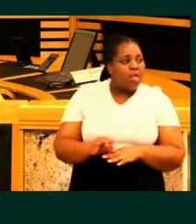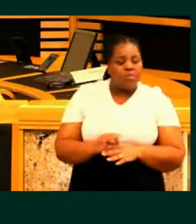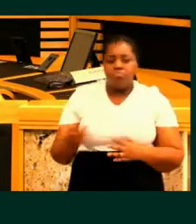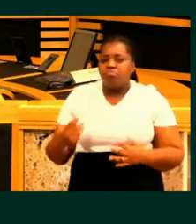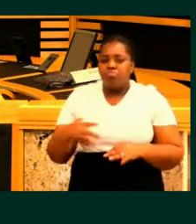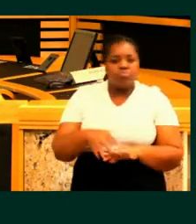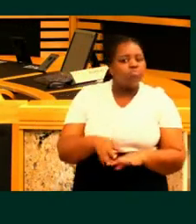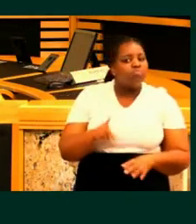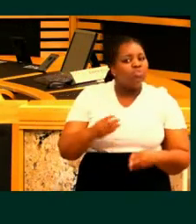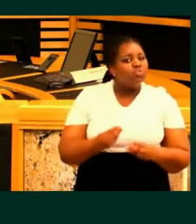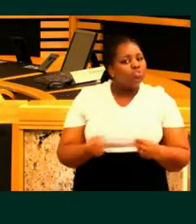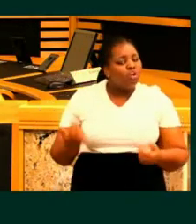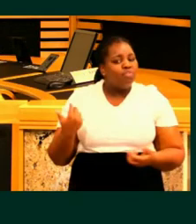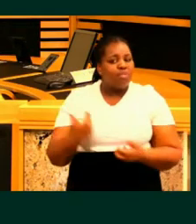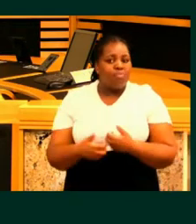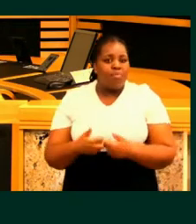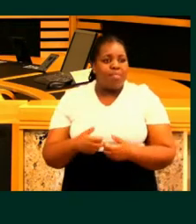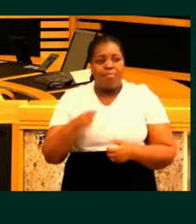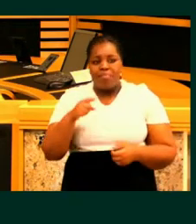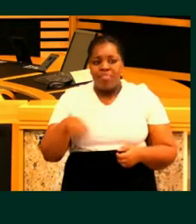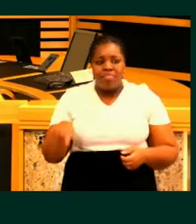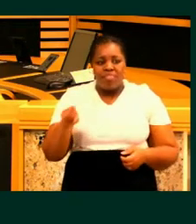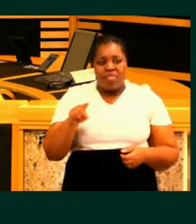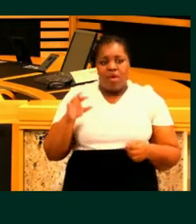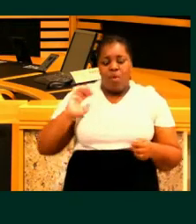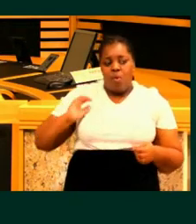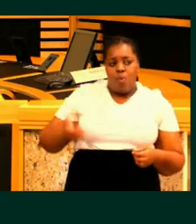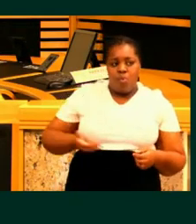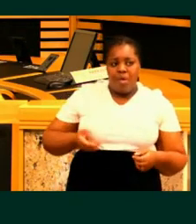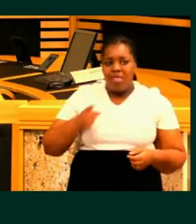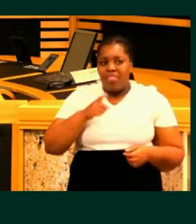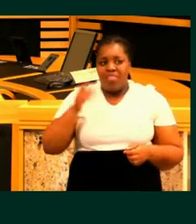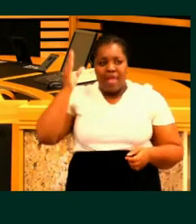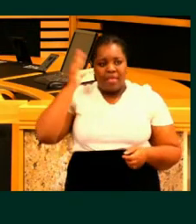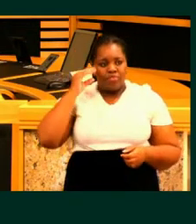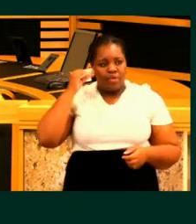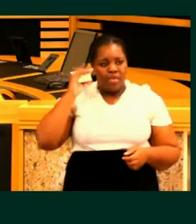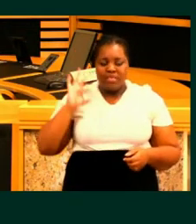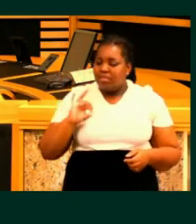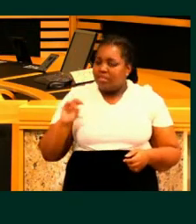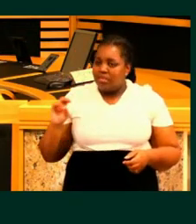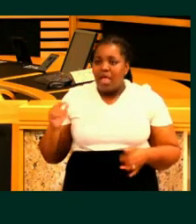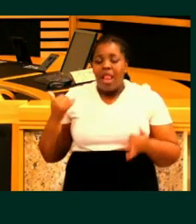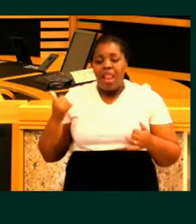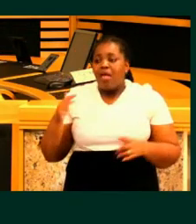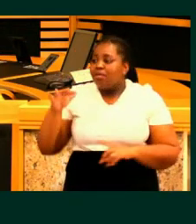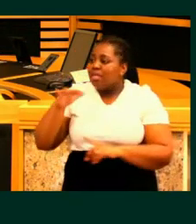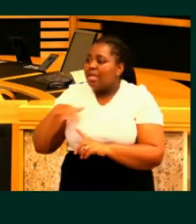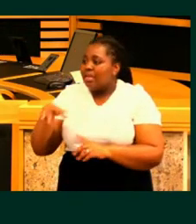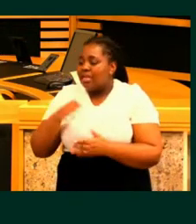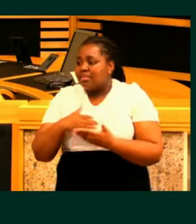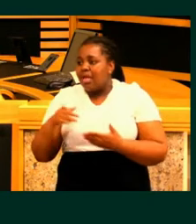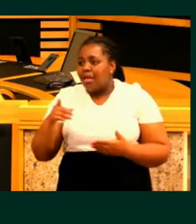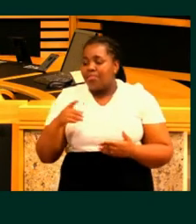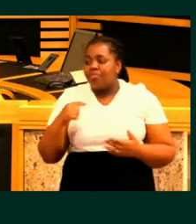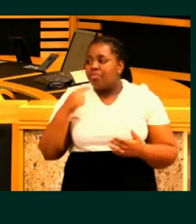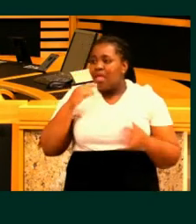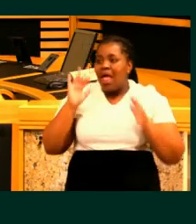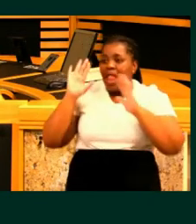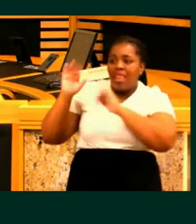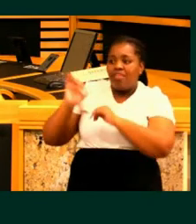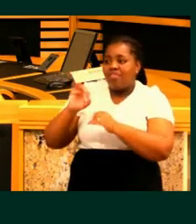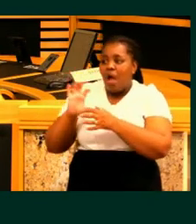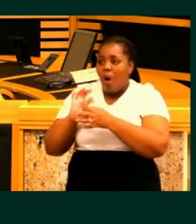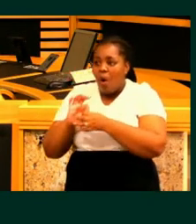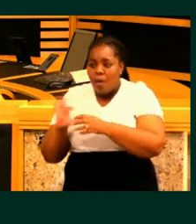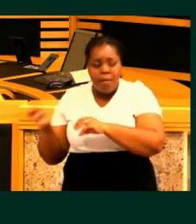solve the problems that the women in the area are facing daily in some areas in this province women leave their homes